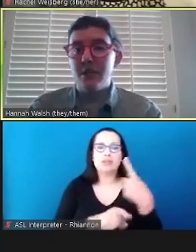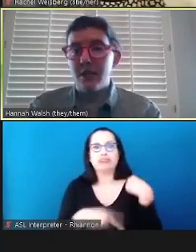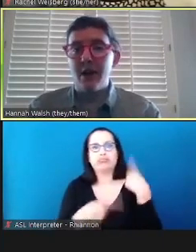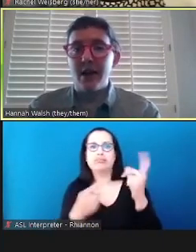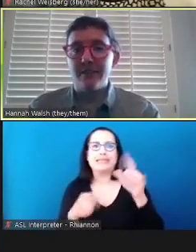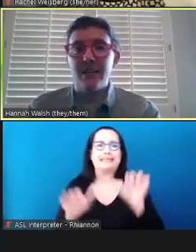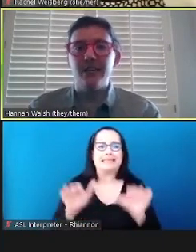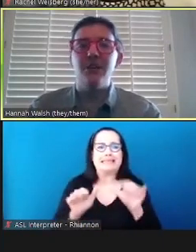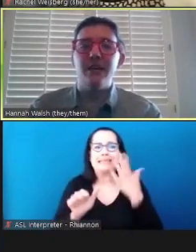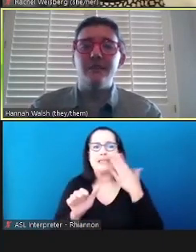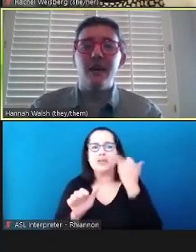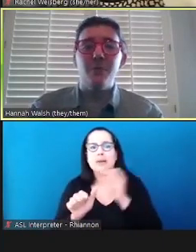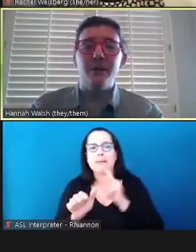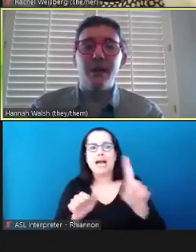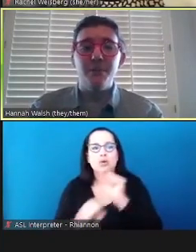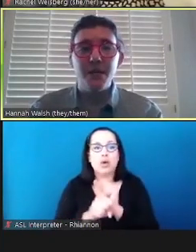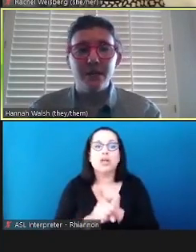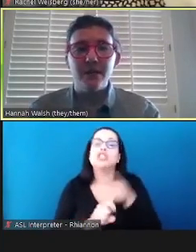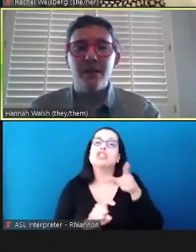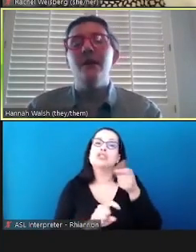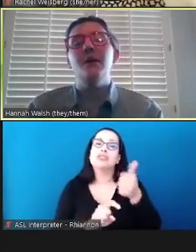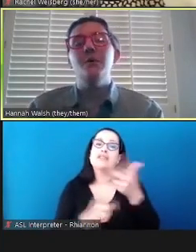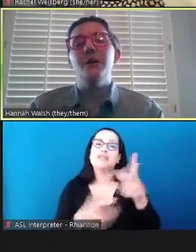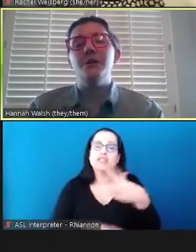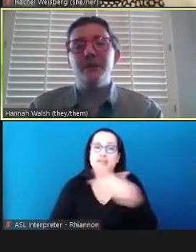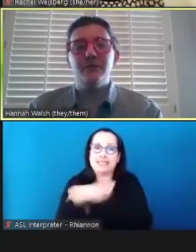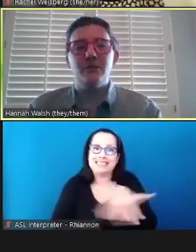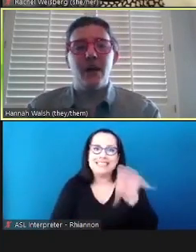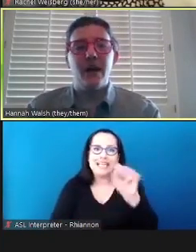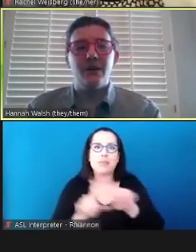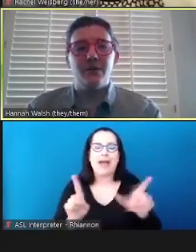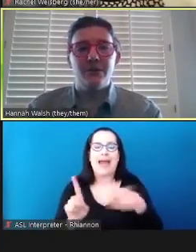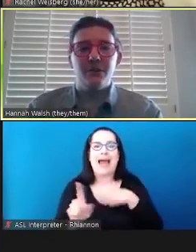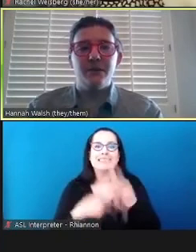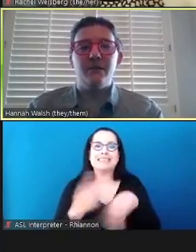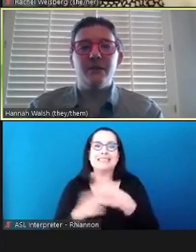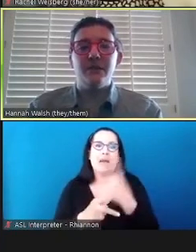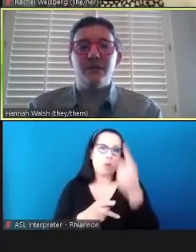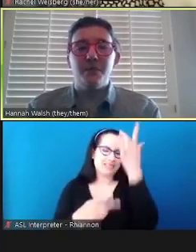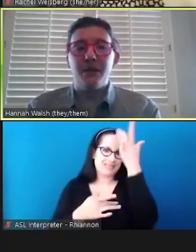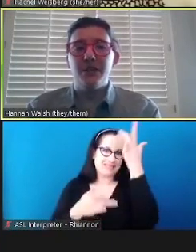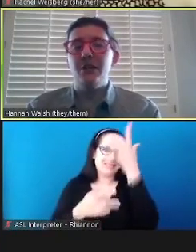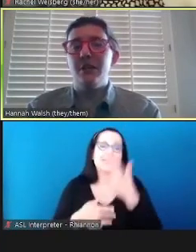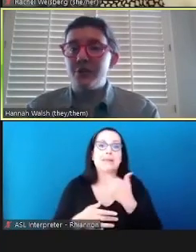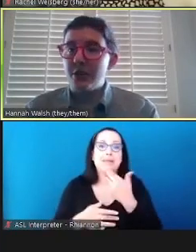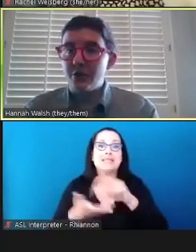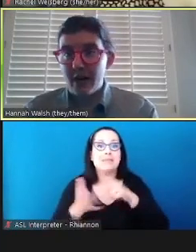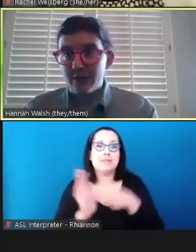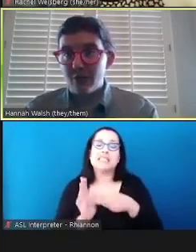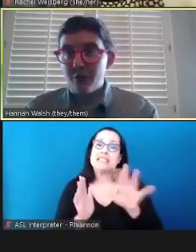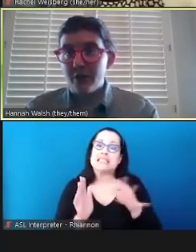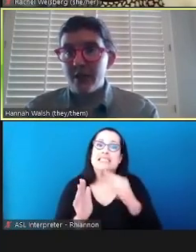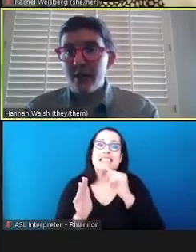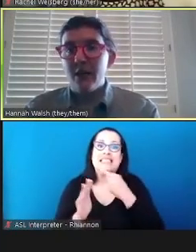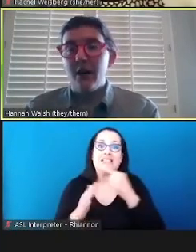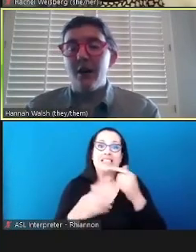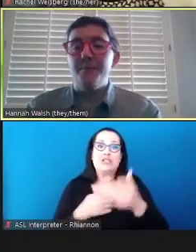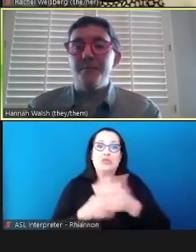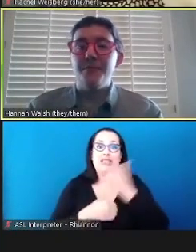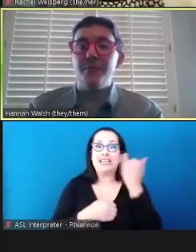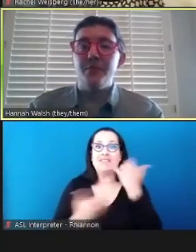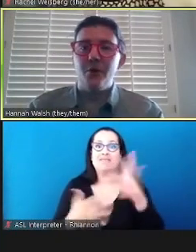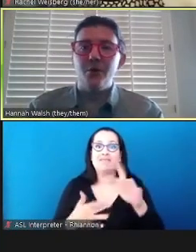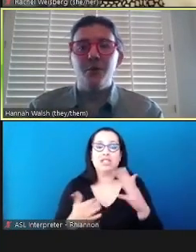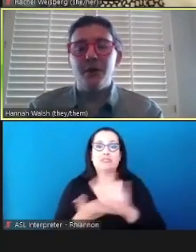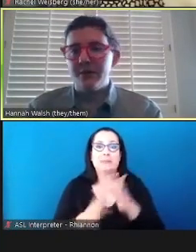though she did get vaccinated, she has type 1 diabetes, which places her at increased risk of serious complication if she contracts